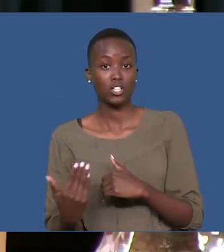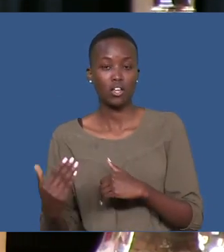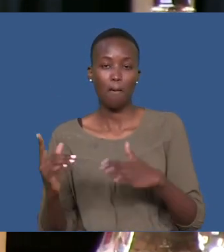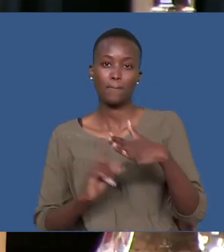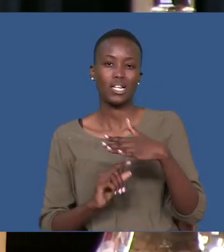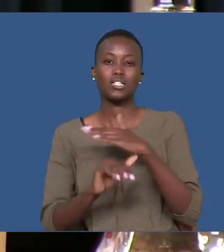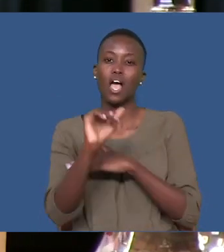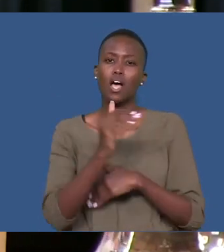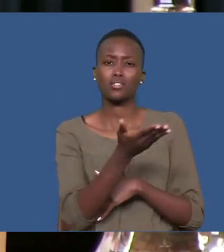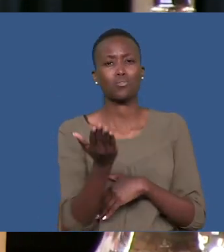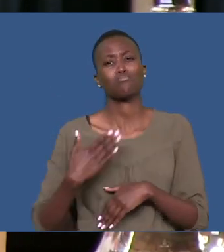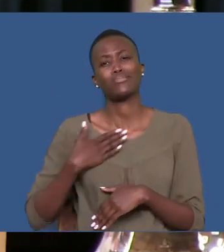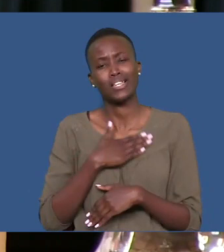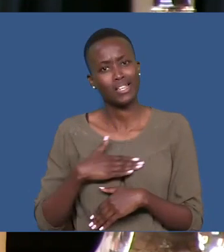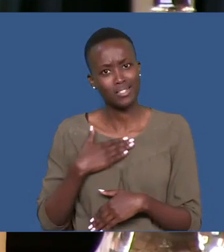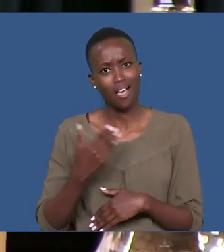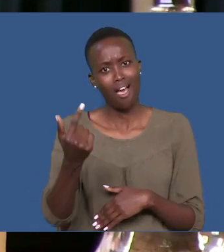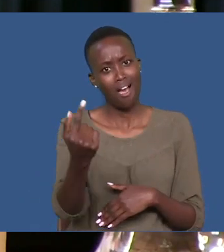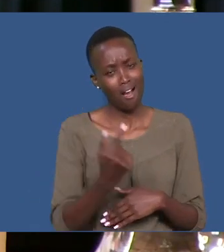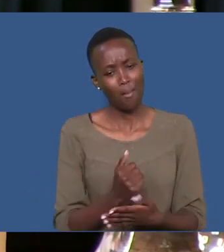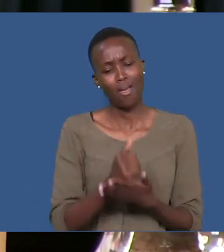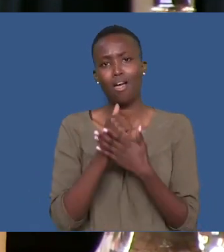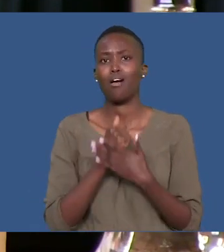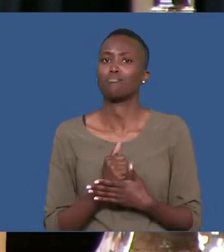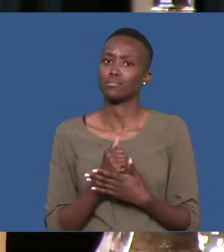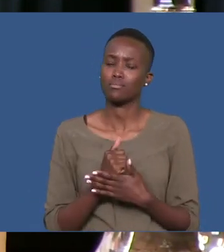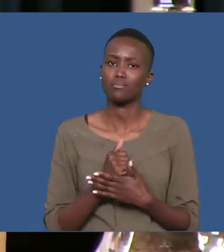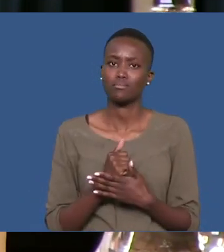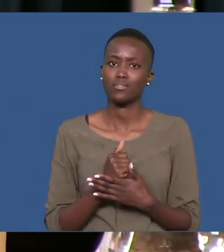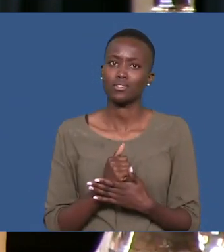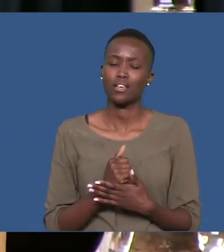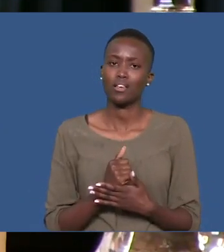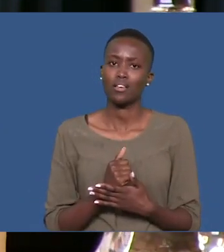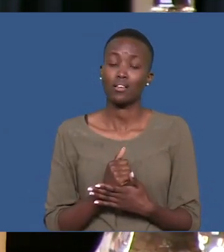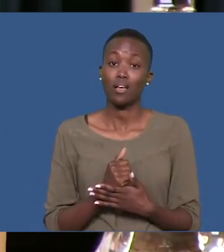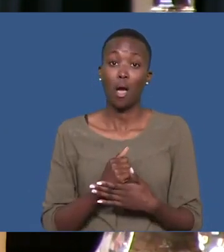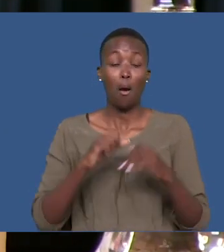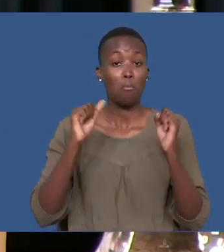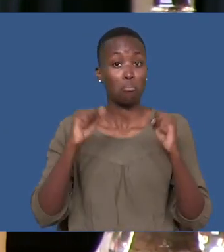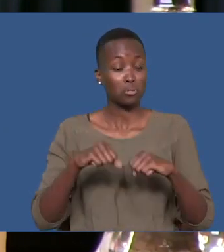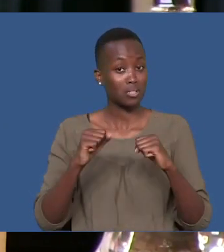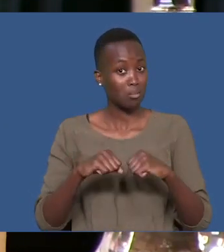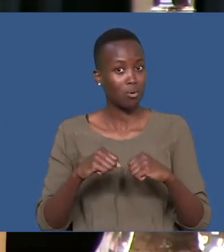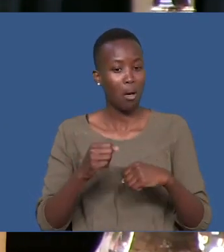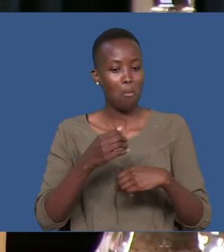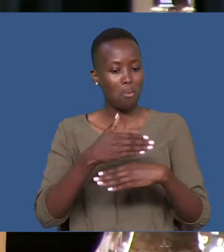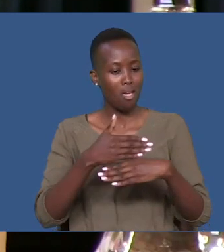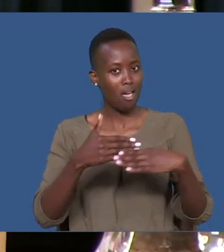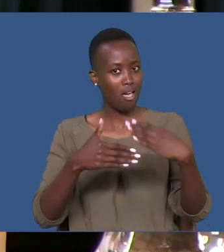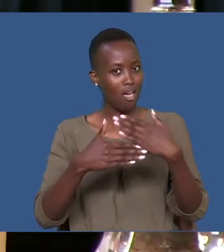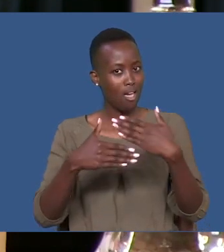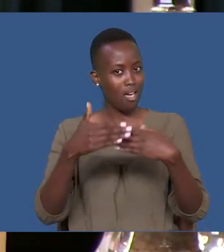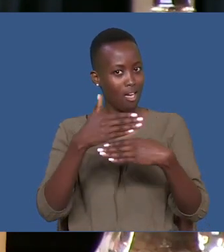are asking you to come out with them, walk out with them to the Jordan River, so that we can cut down in your